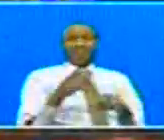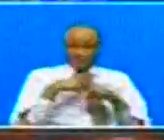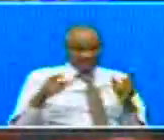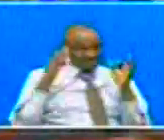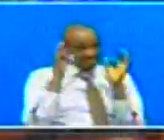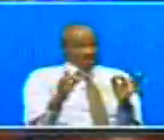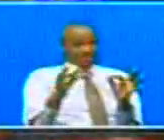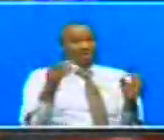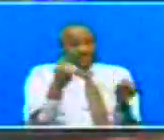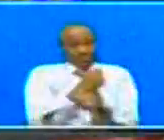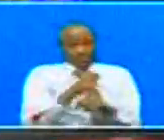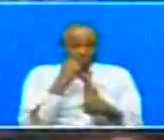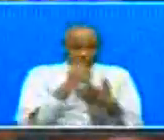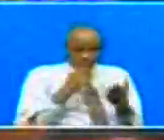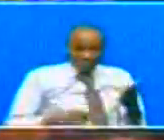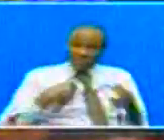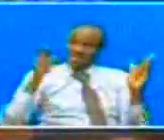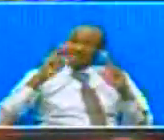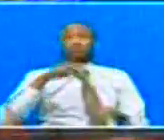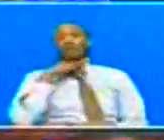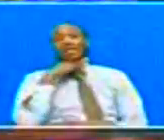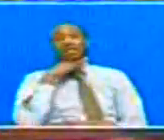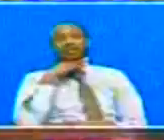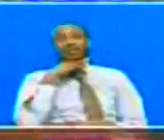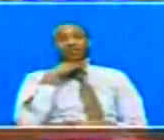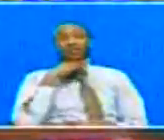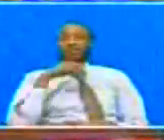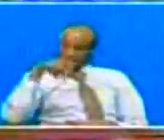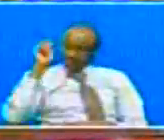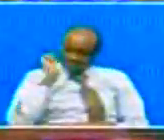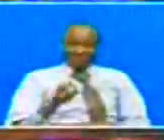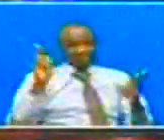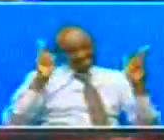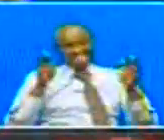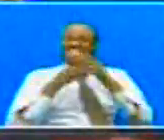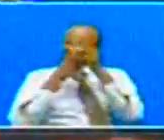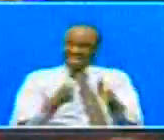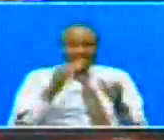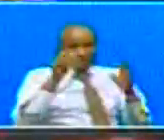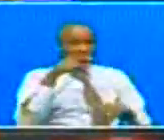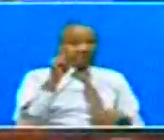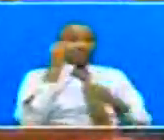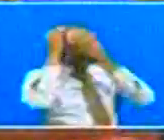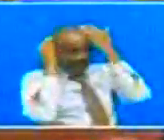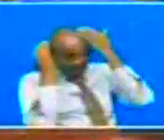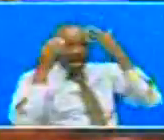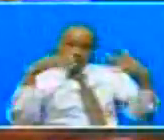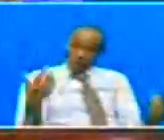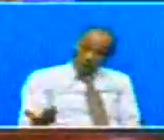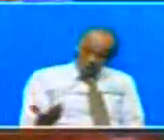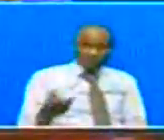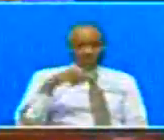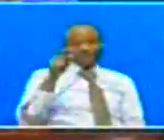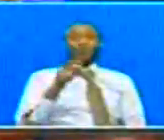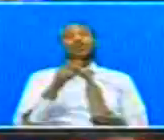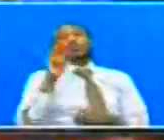if it so requires, I'm also ready to die. You must be ready as a leader. If you're Mandela, if you're Mahatma Gandhi, if